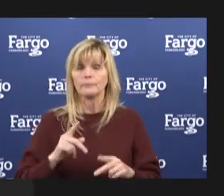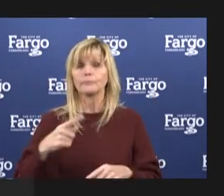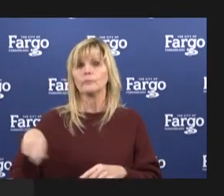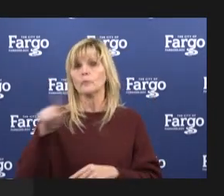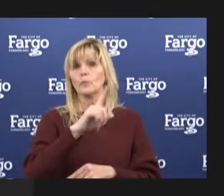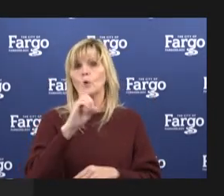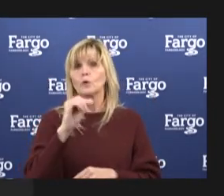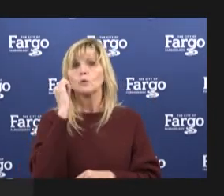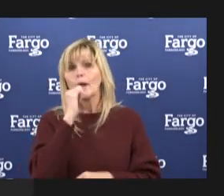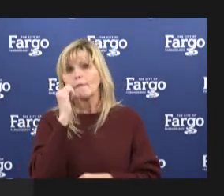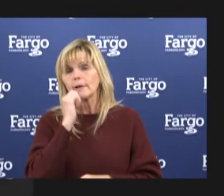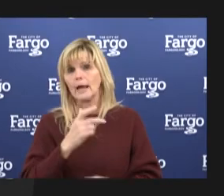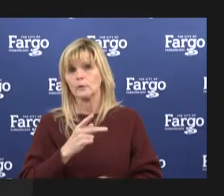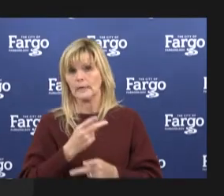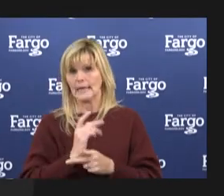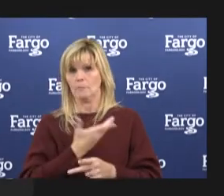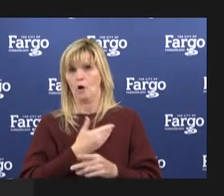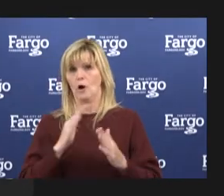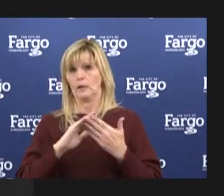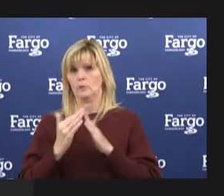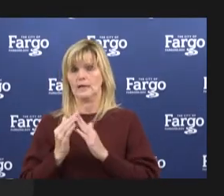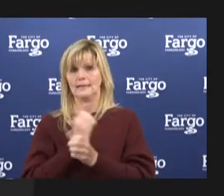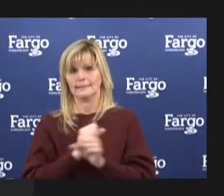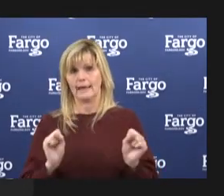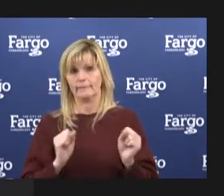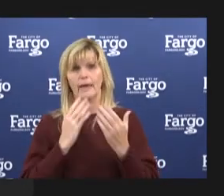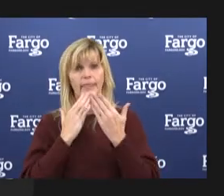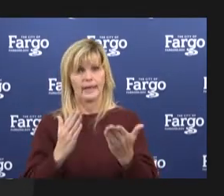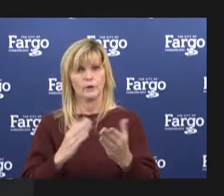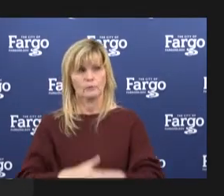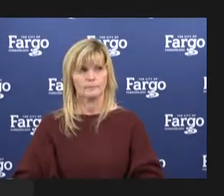every day to keep our community safe. Thank you.